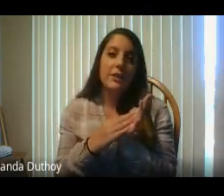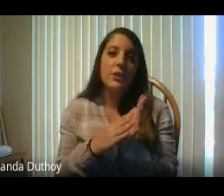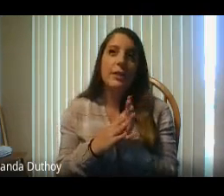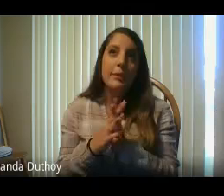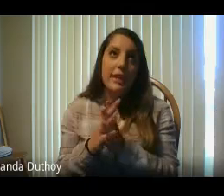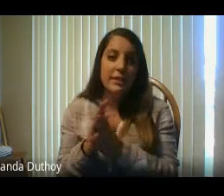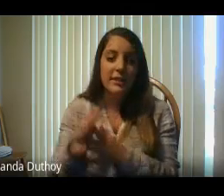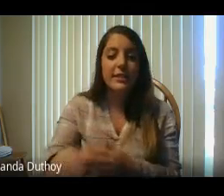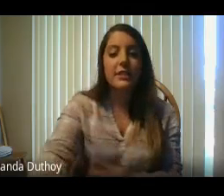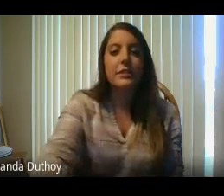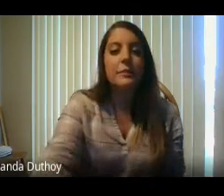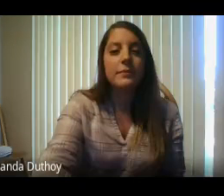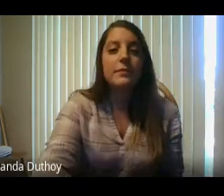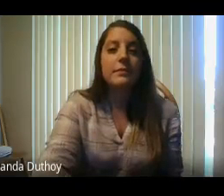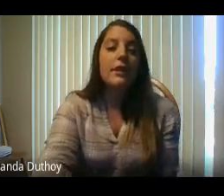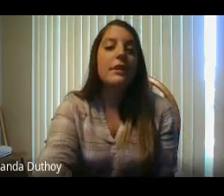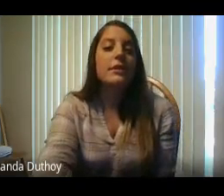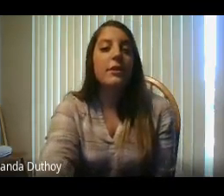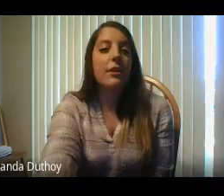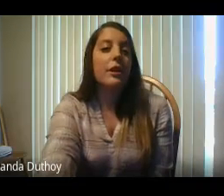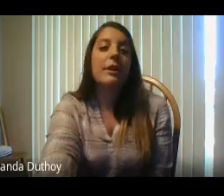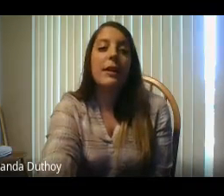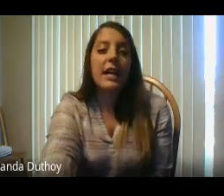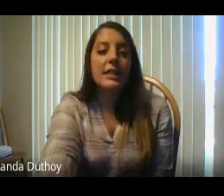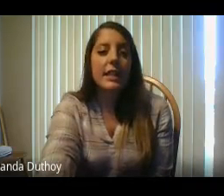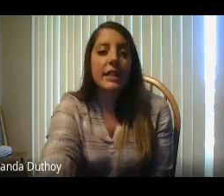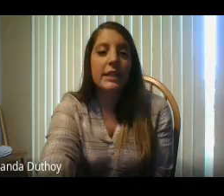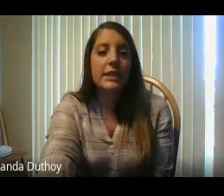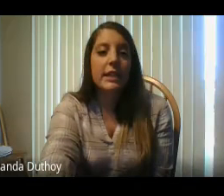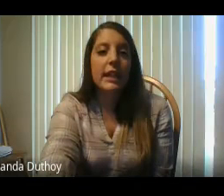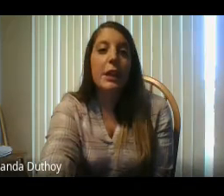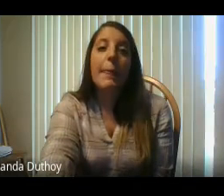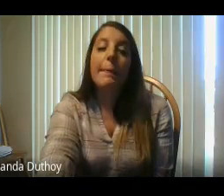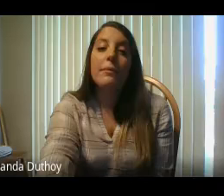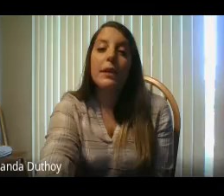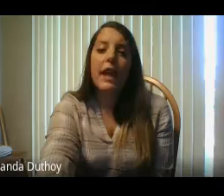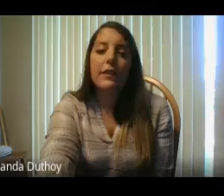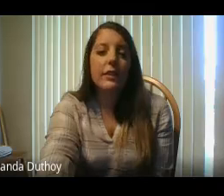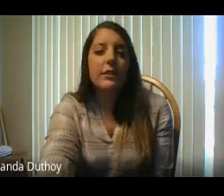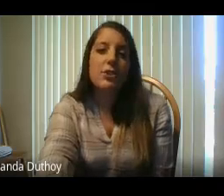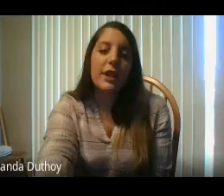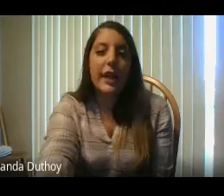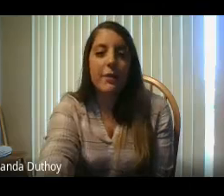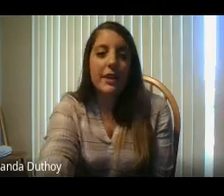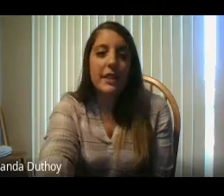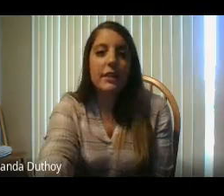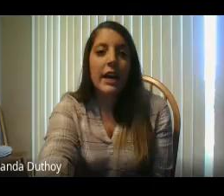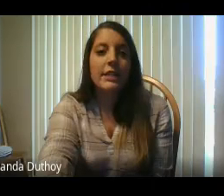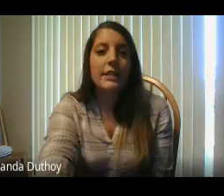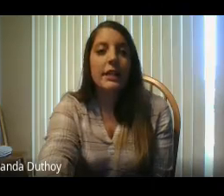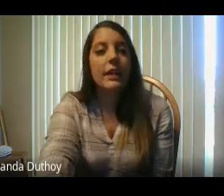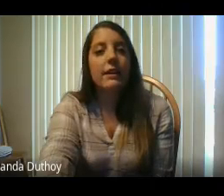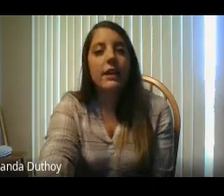the longhand shows the minutes. So you're going to want to practice these. We're going to have a little short game with